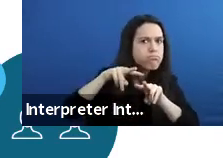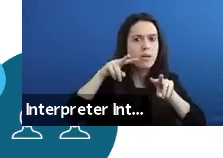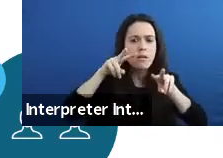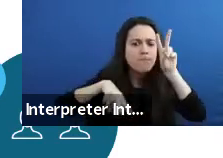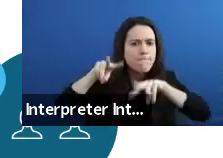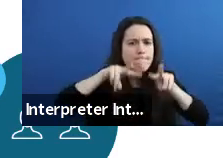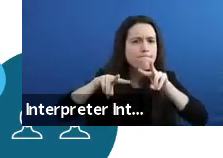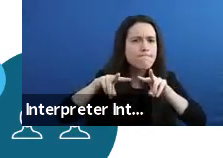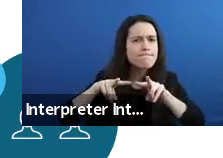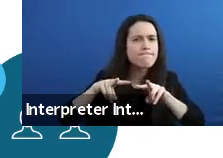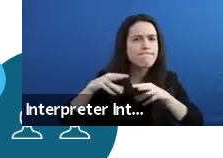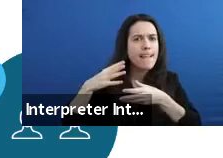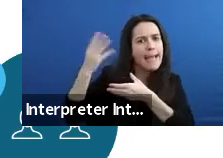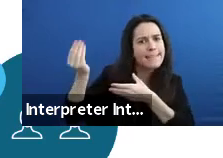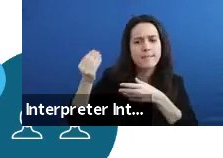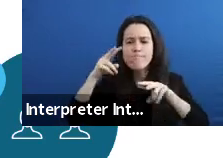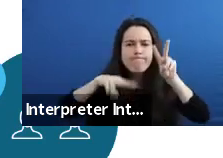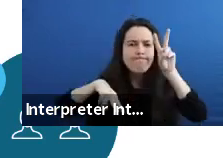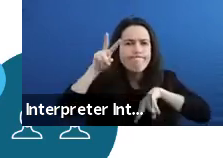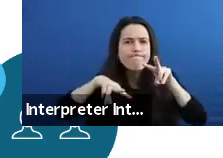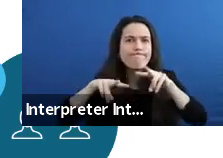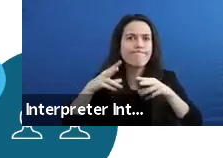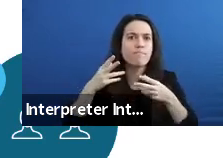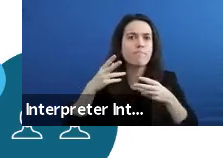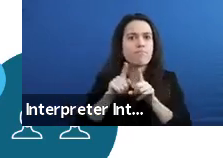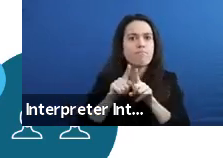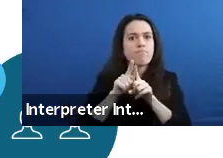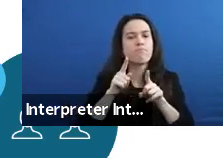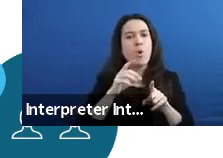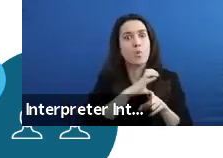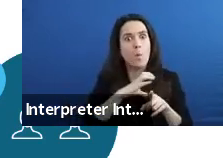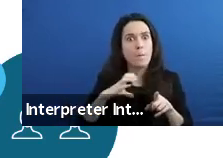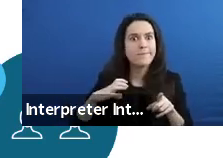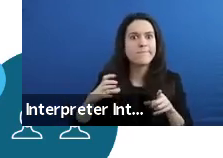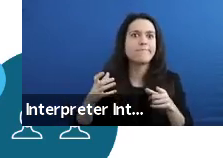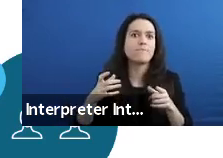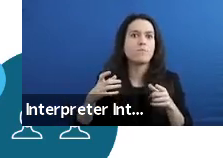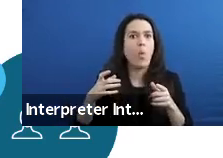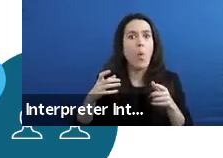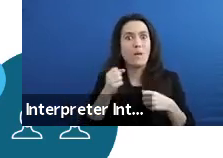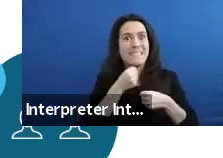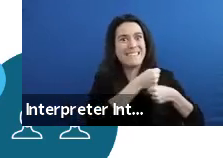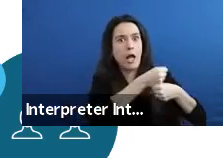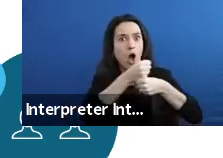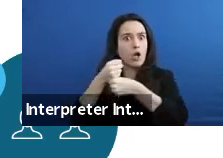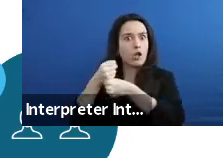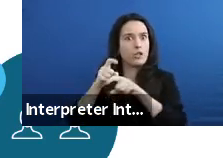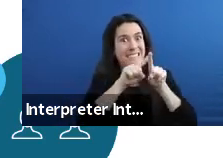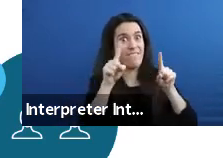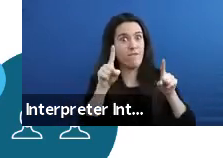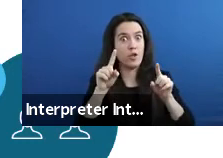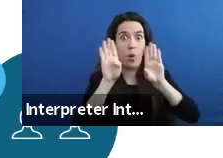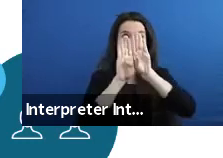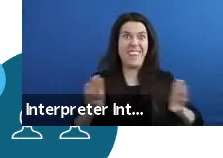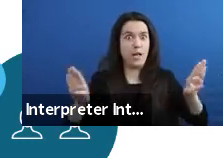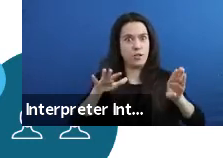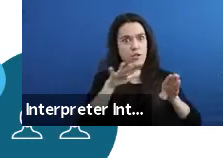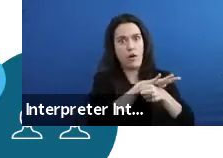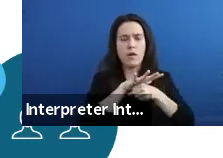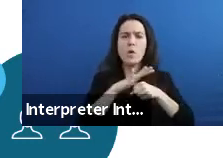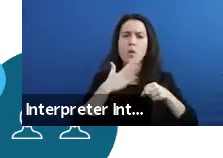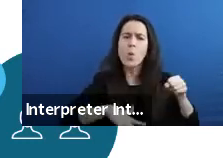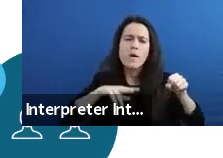the representatives of the commission and the stakeholders of the theater sector. And we believe that